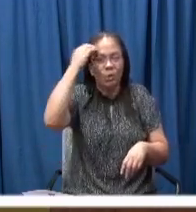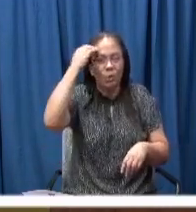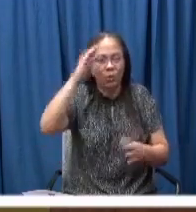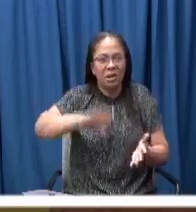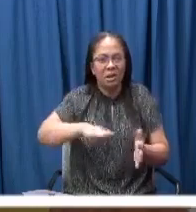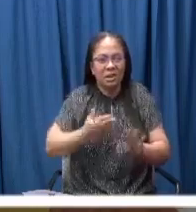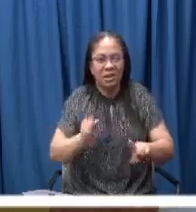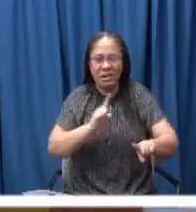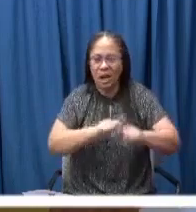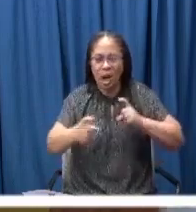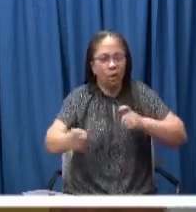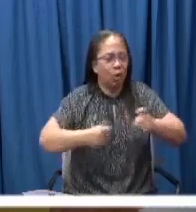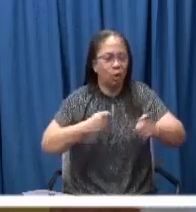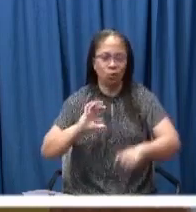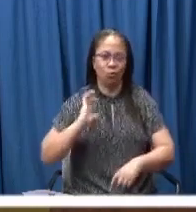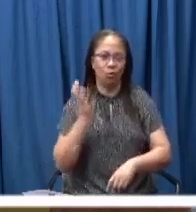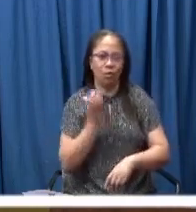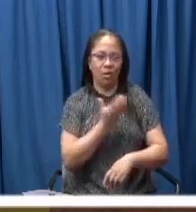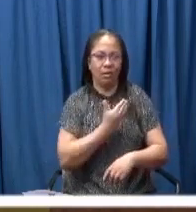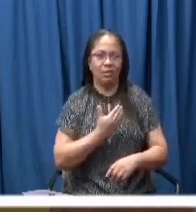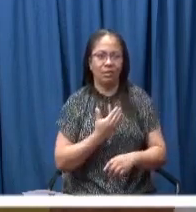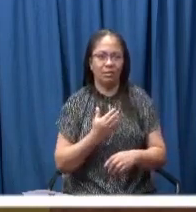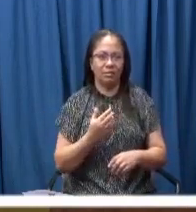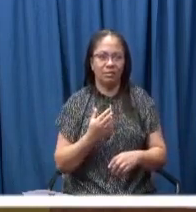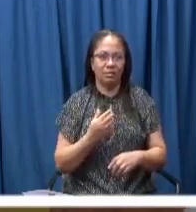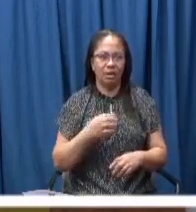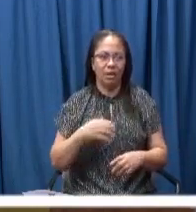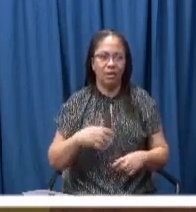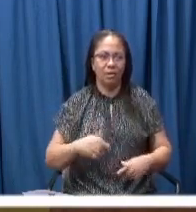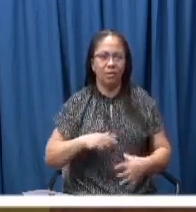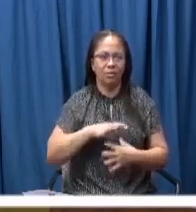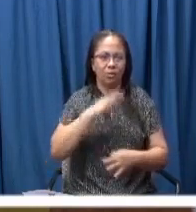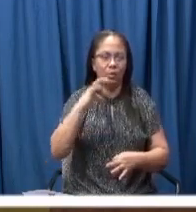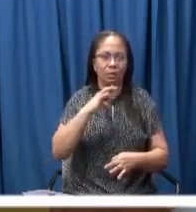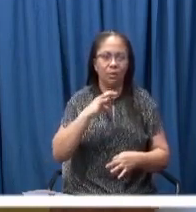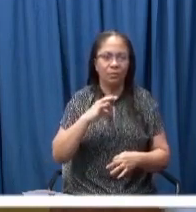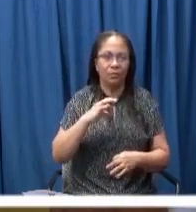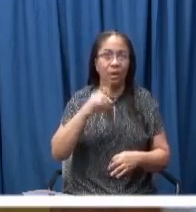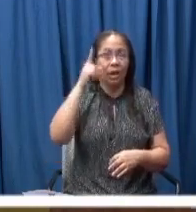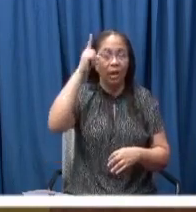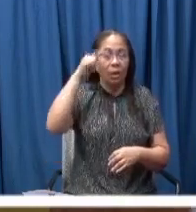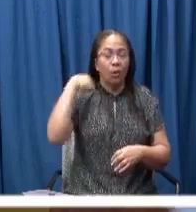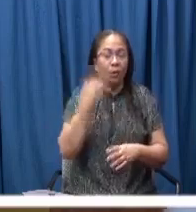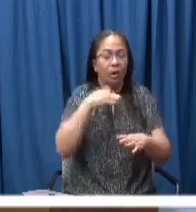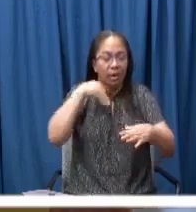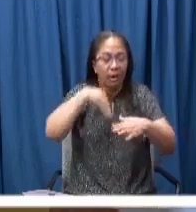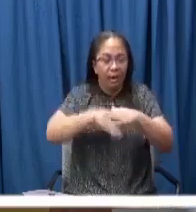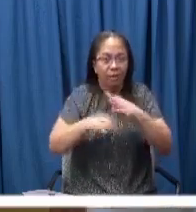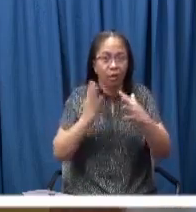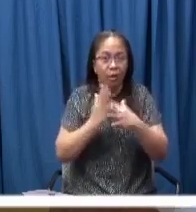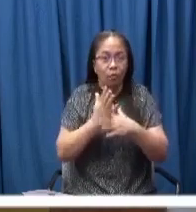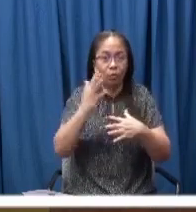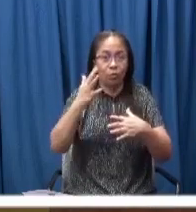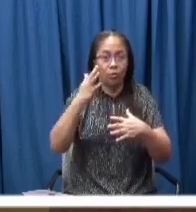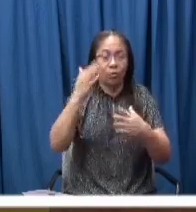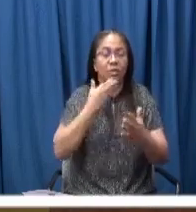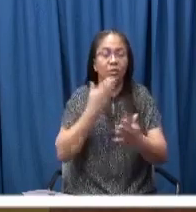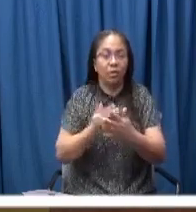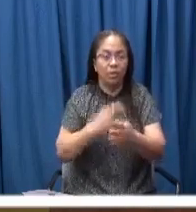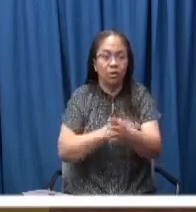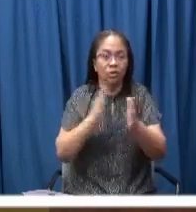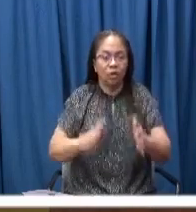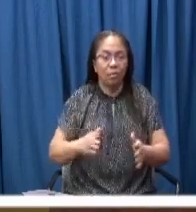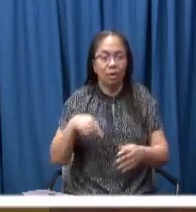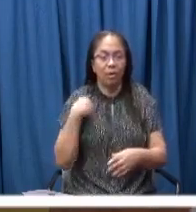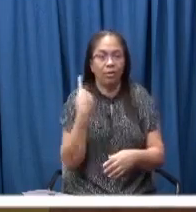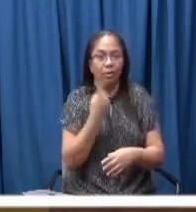no sting and no power, because the Good Shepherd is the gate through which we will leave this earth and enter into heaven itself.